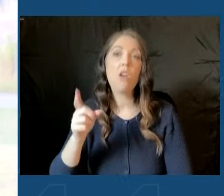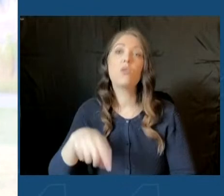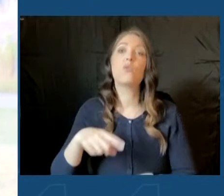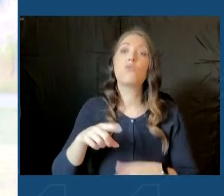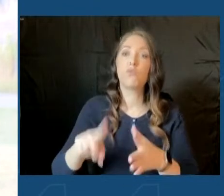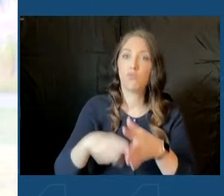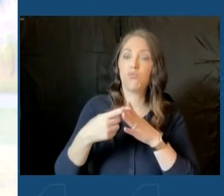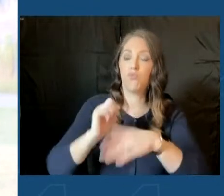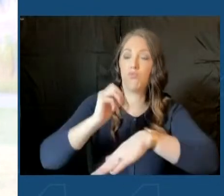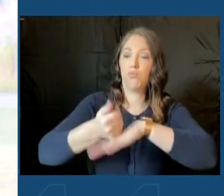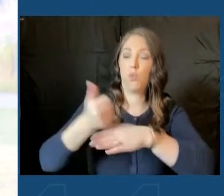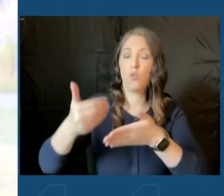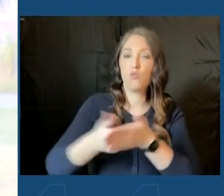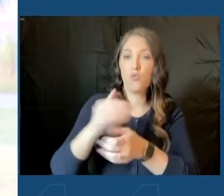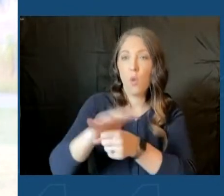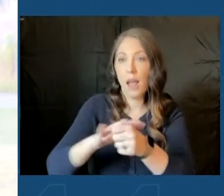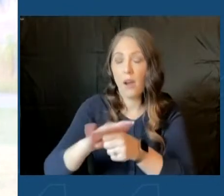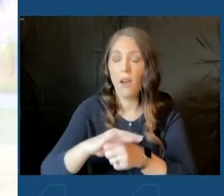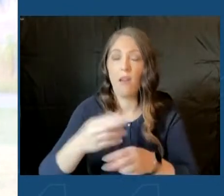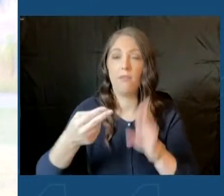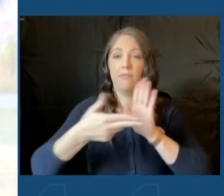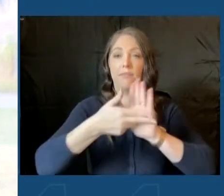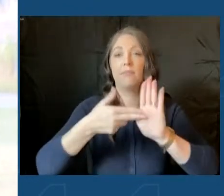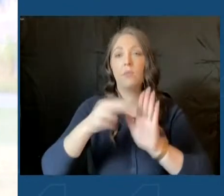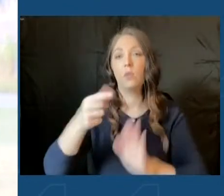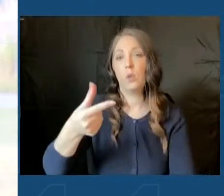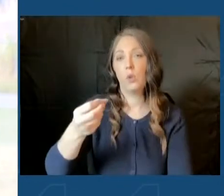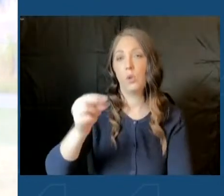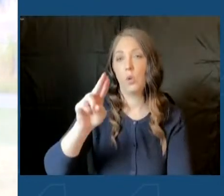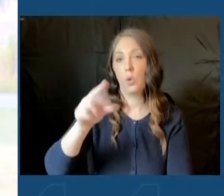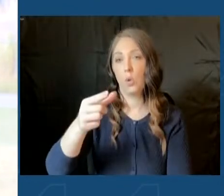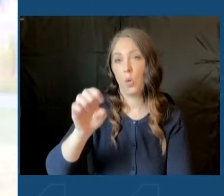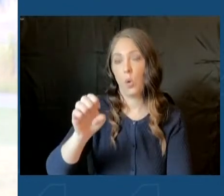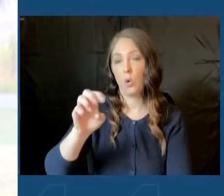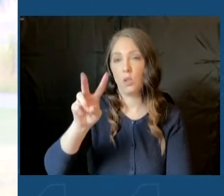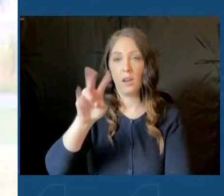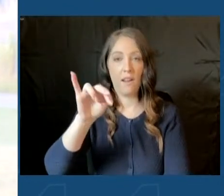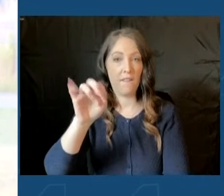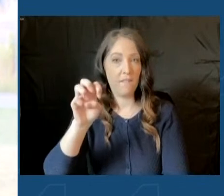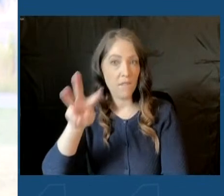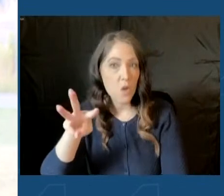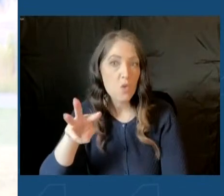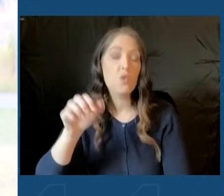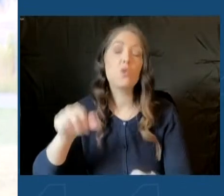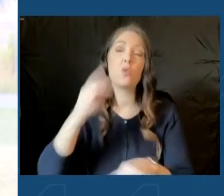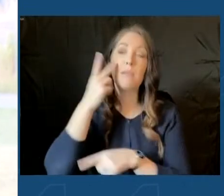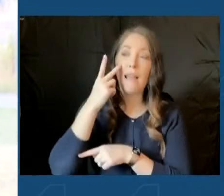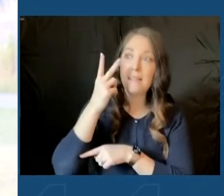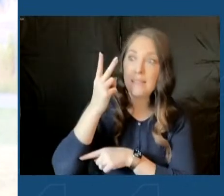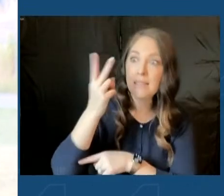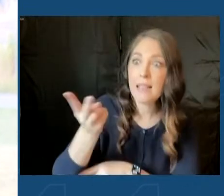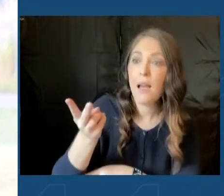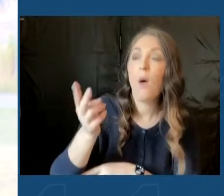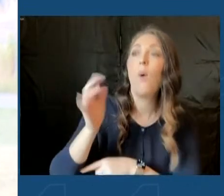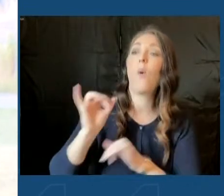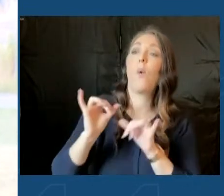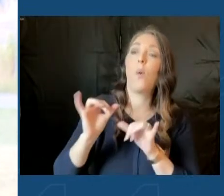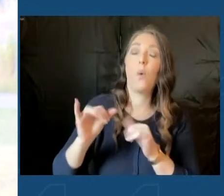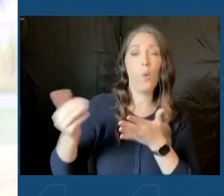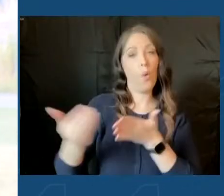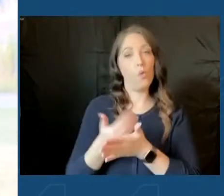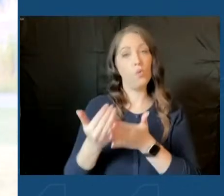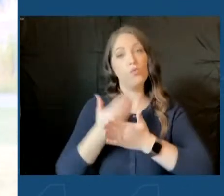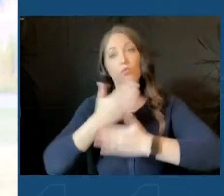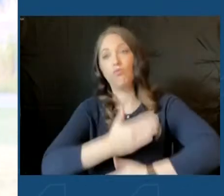View, and it provides unhindered access to the Niagara Gorge. It gives us new recreational opportunities for walking